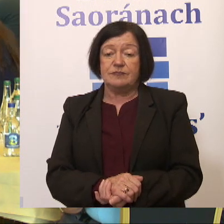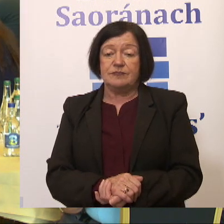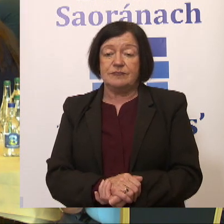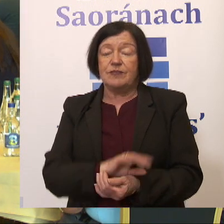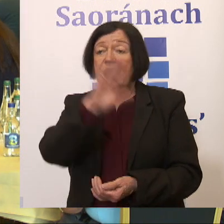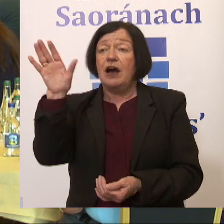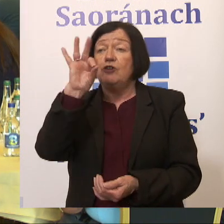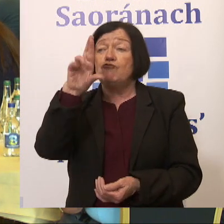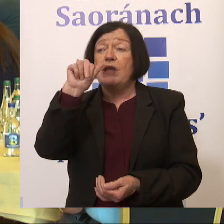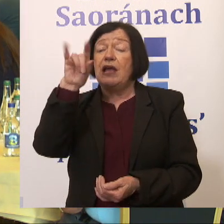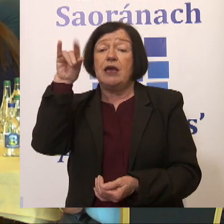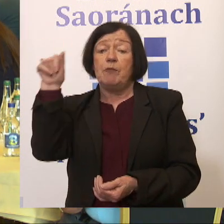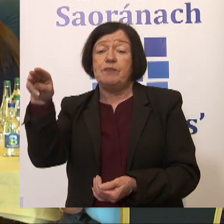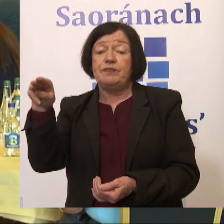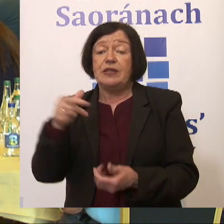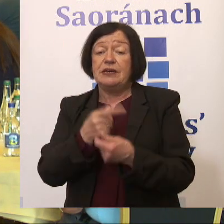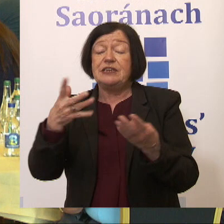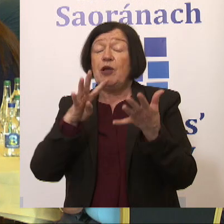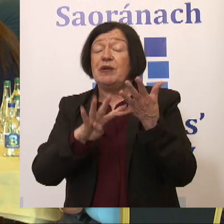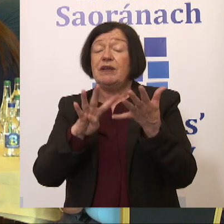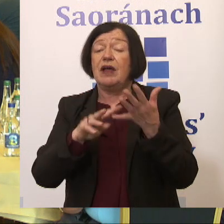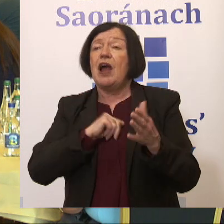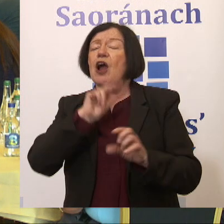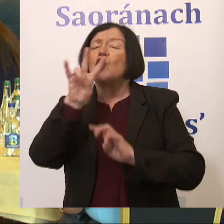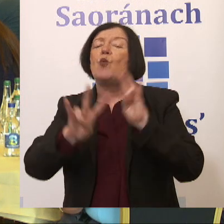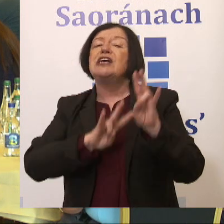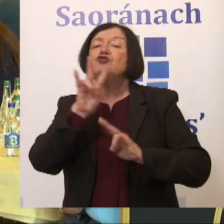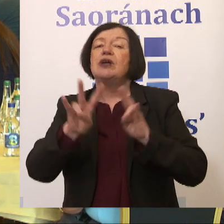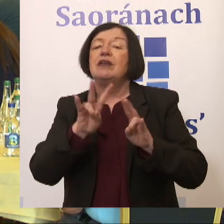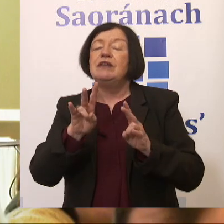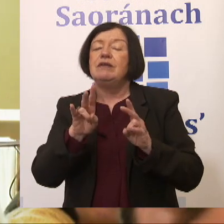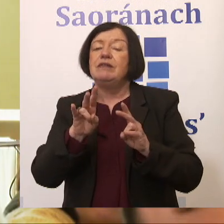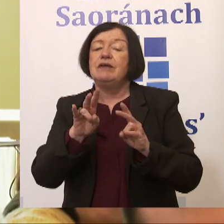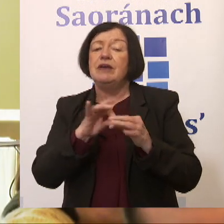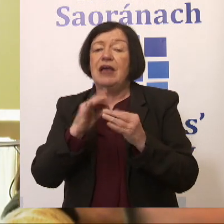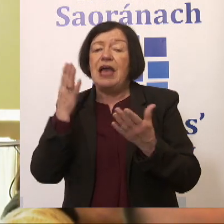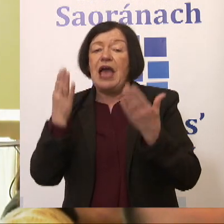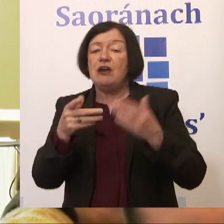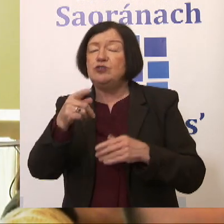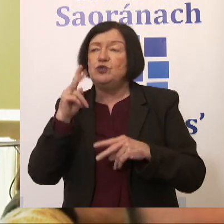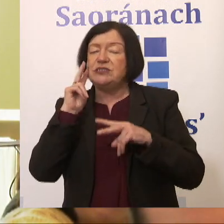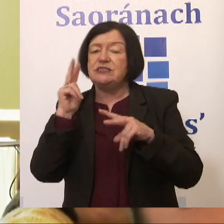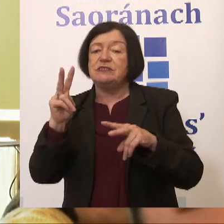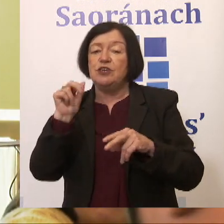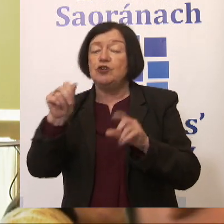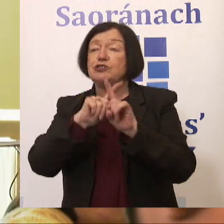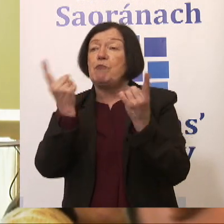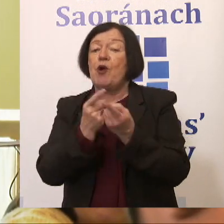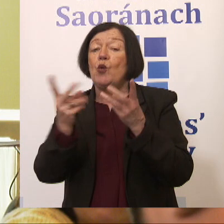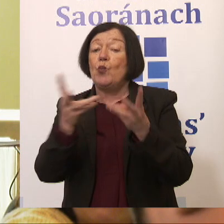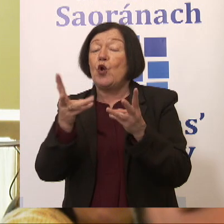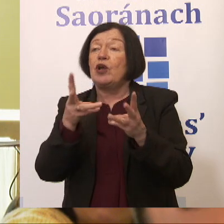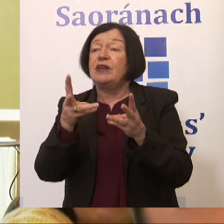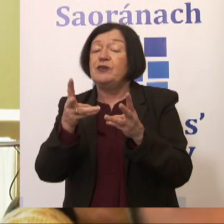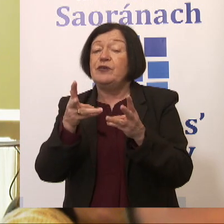Hi, Graham. Table 9. Our question is in relation to how do you envisage your department working